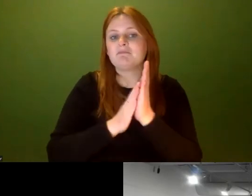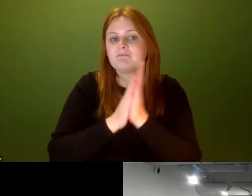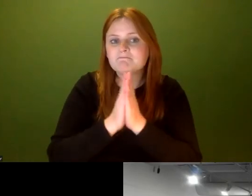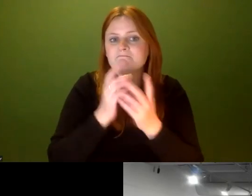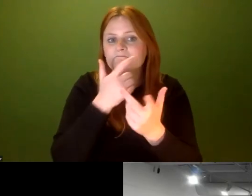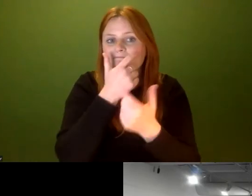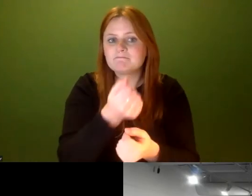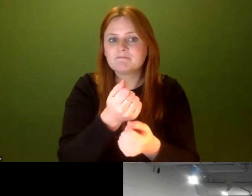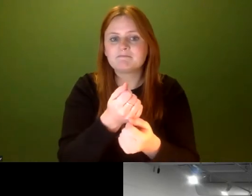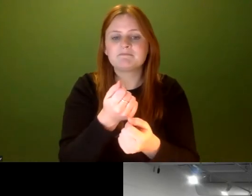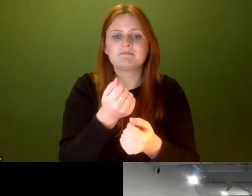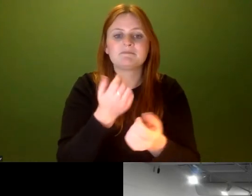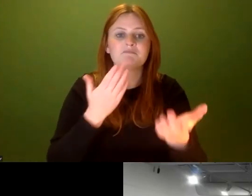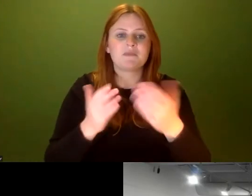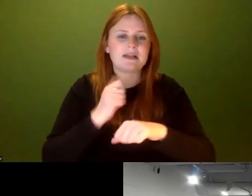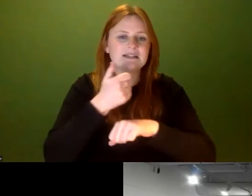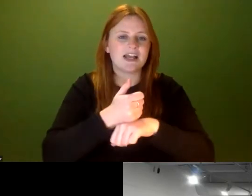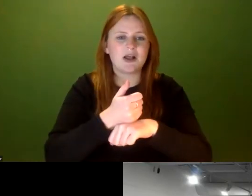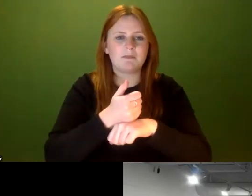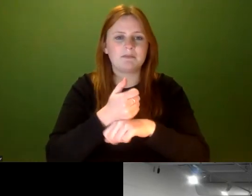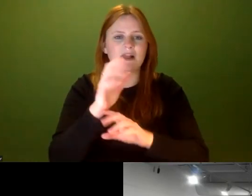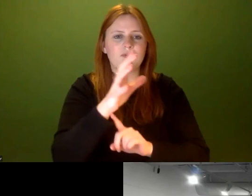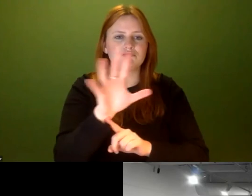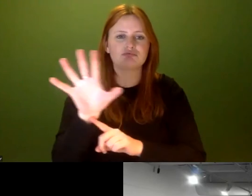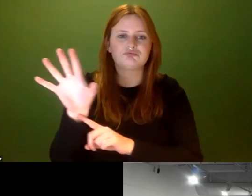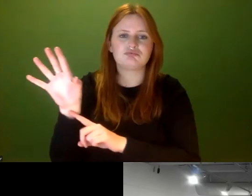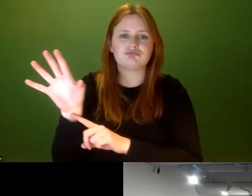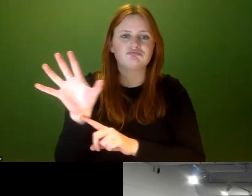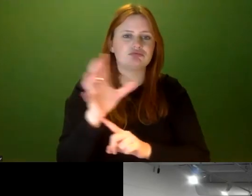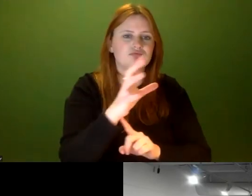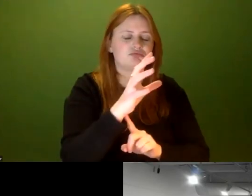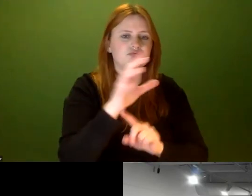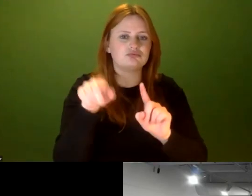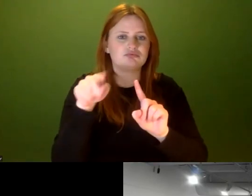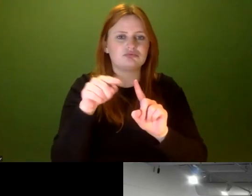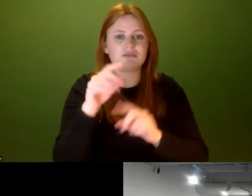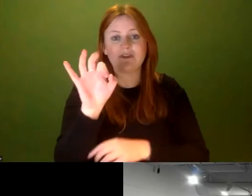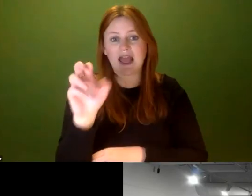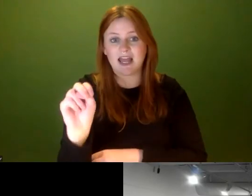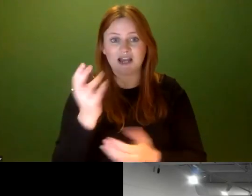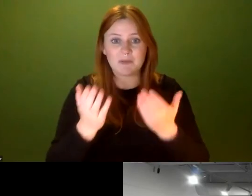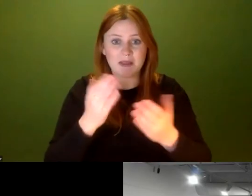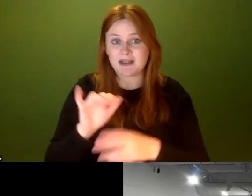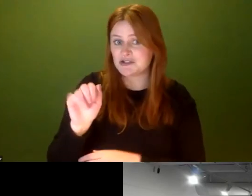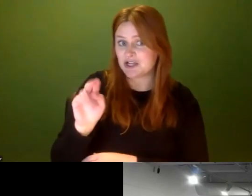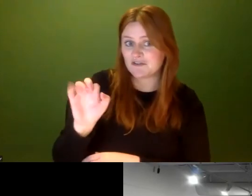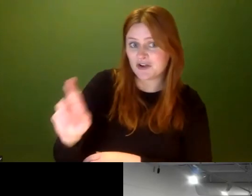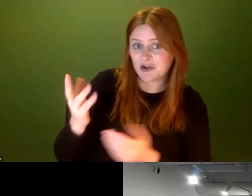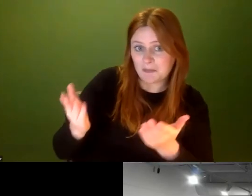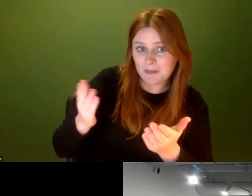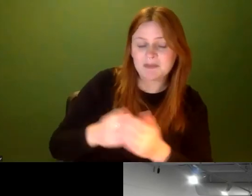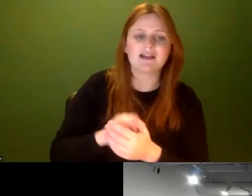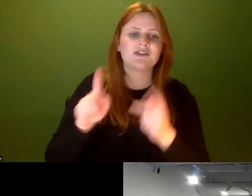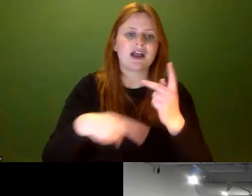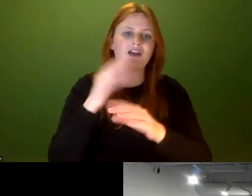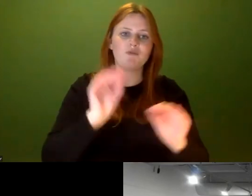Maybe you could set up a fan in the gallery, Jennifer. That kind of movement, I think, would